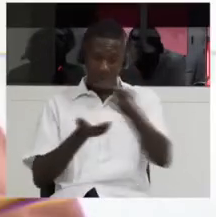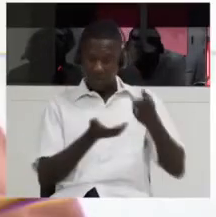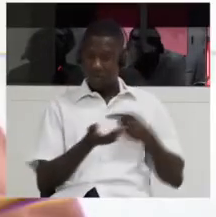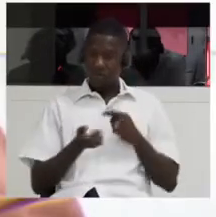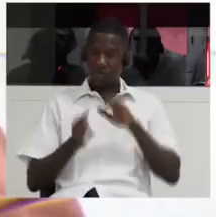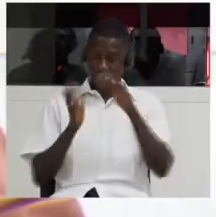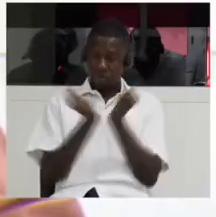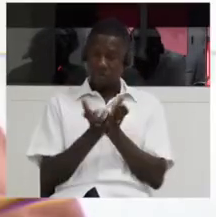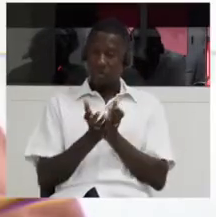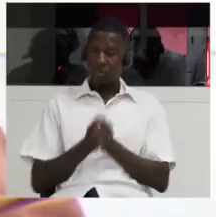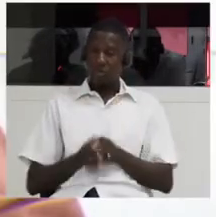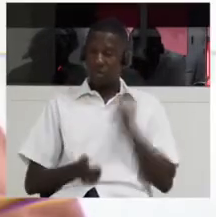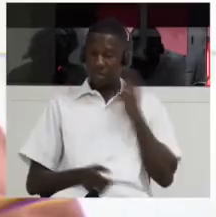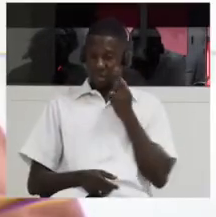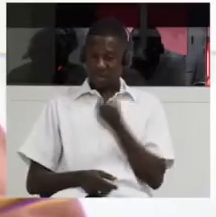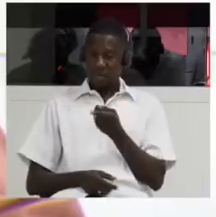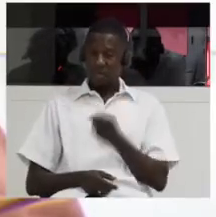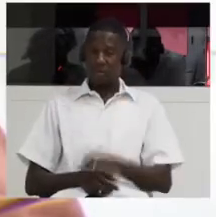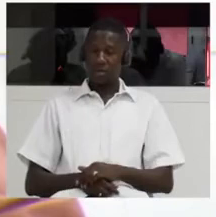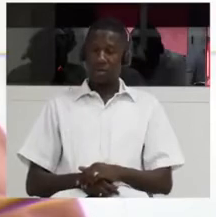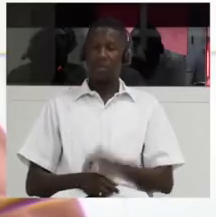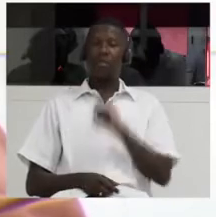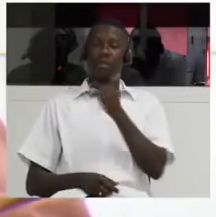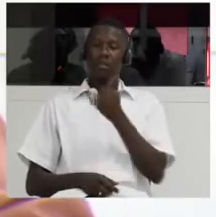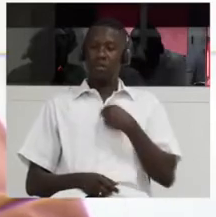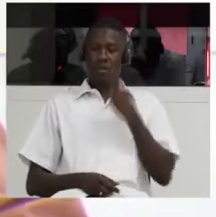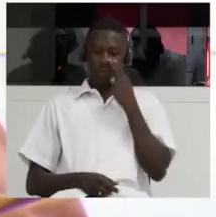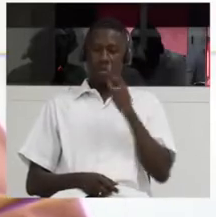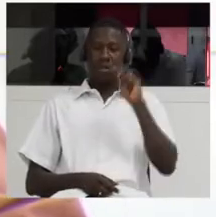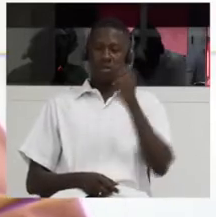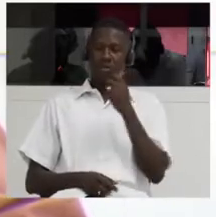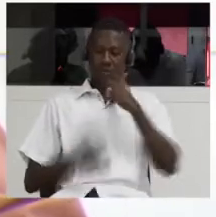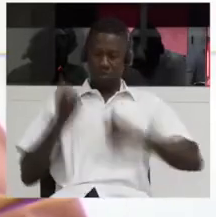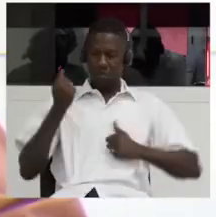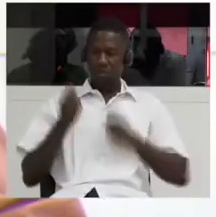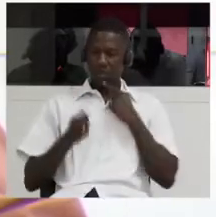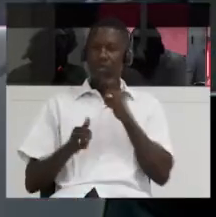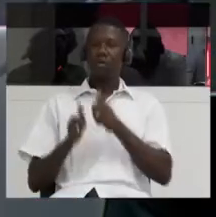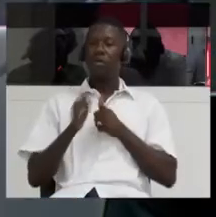seen new weapons, especially with the outlets.